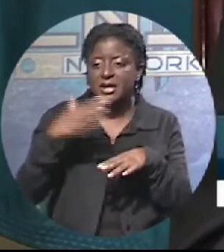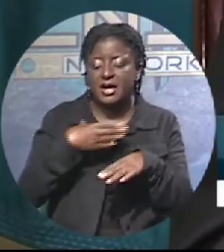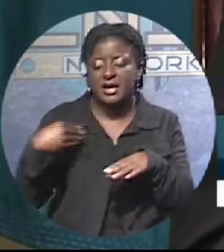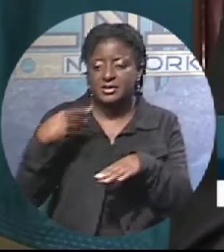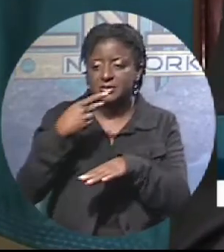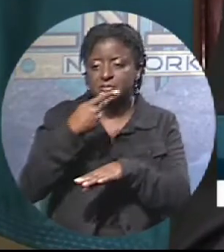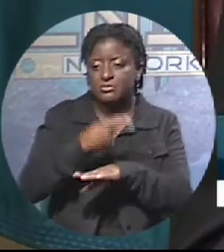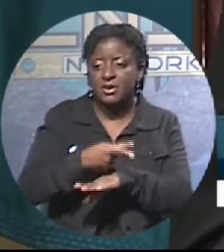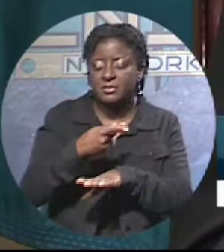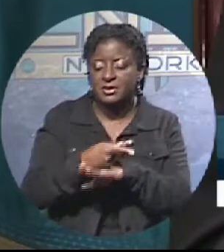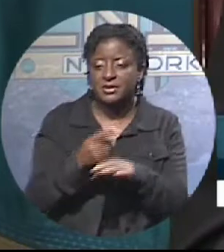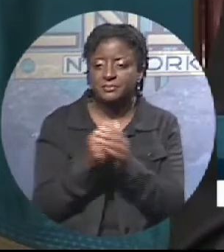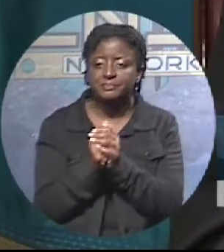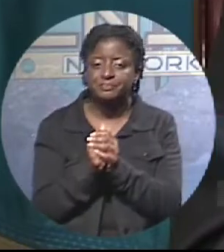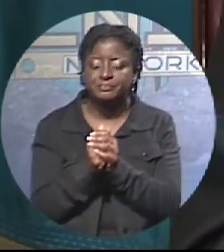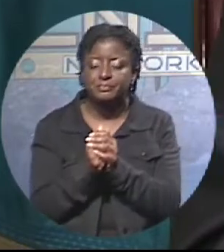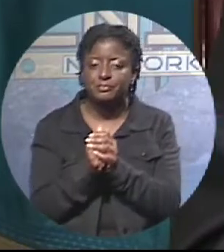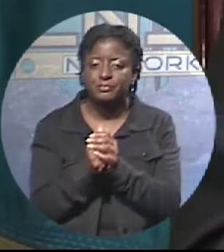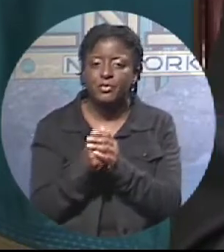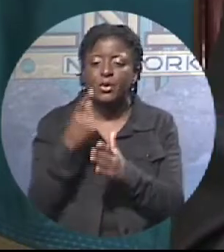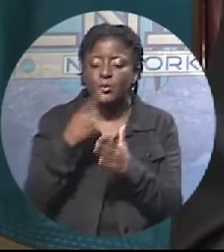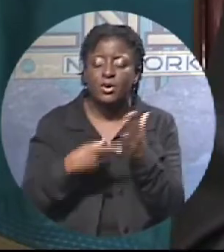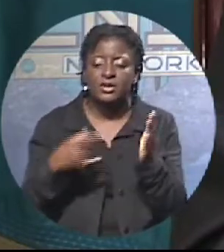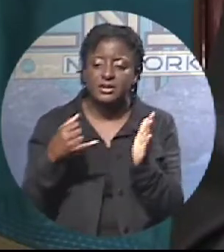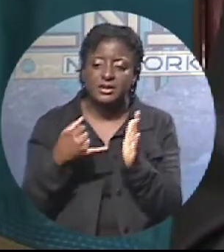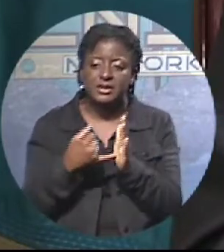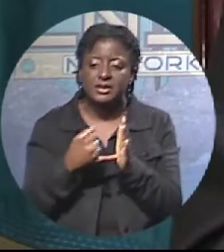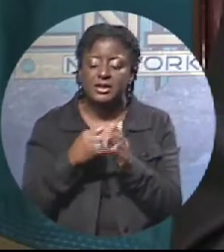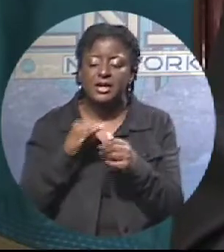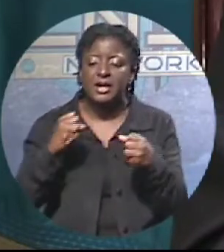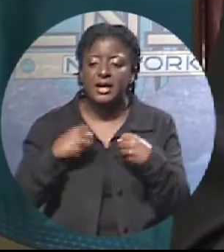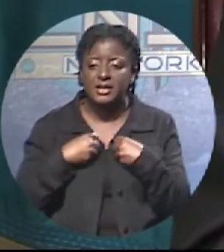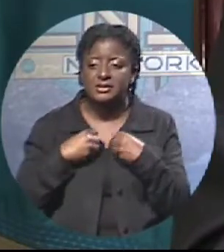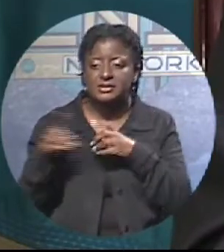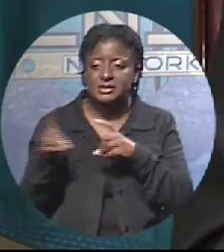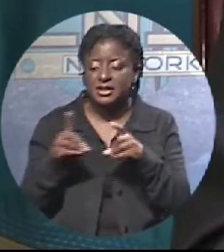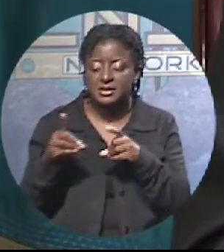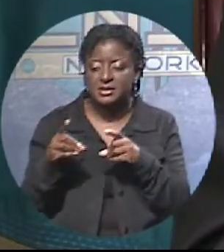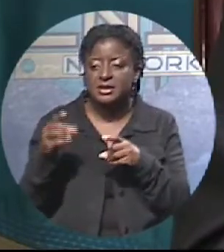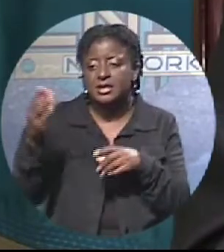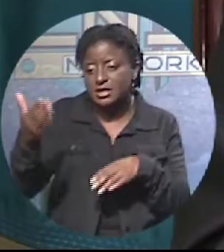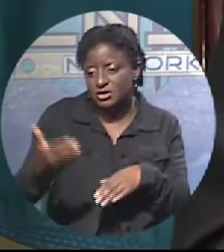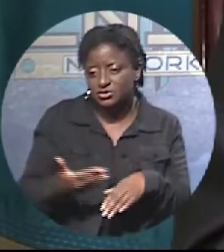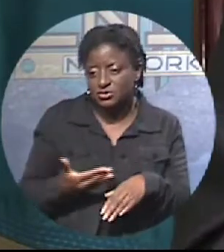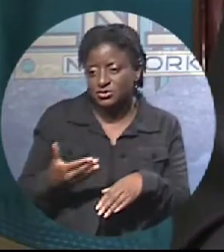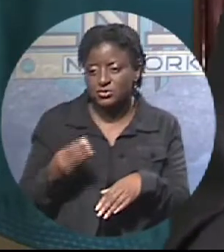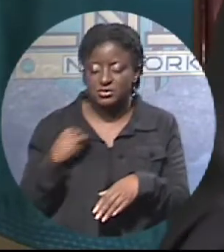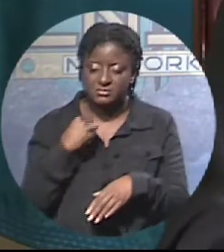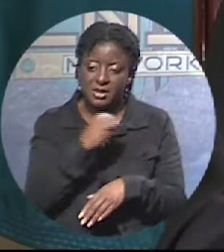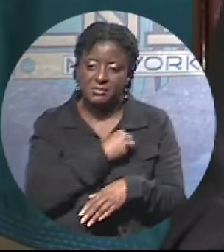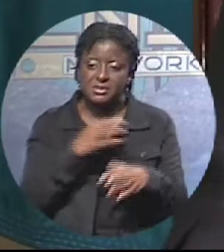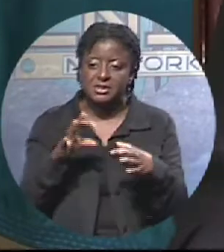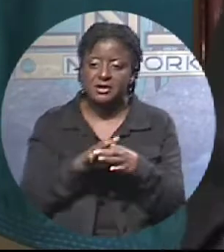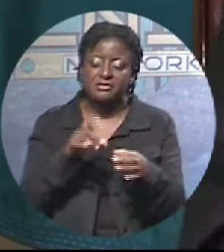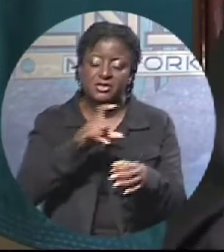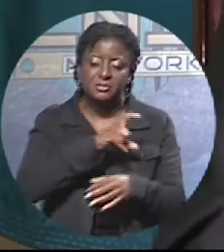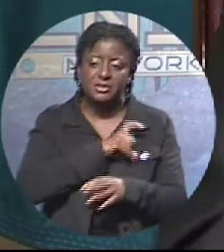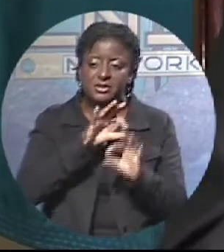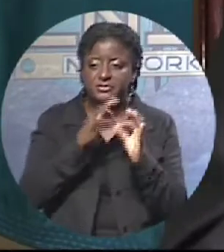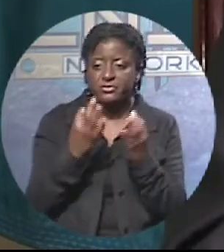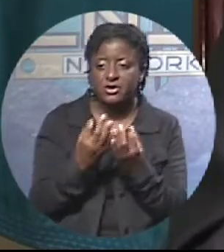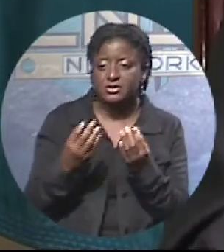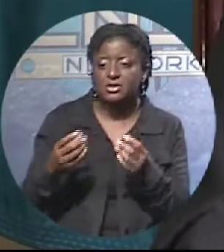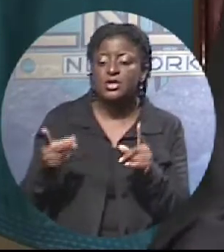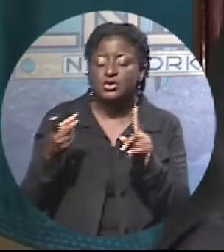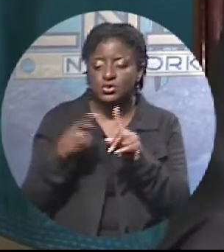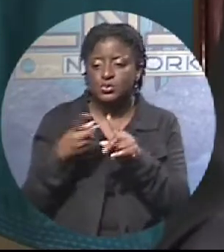extremely beneficial. Because what it has done is introduced members of the Royal Bahamas Police Force to communities throughout New